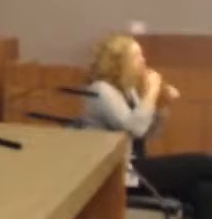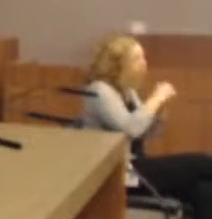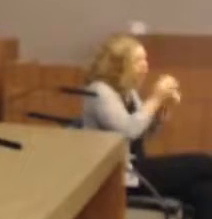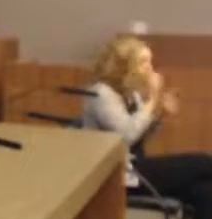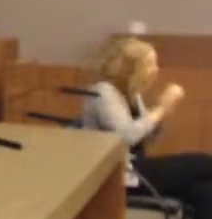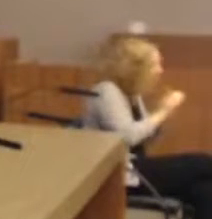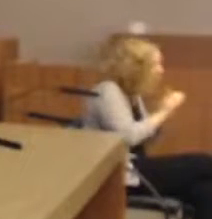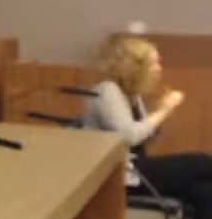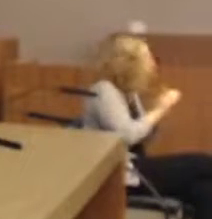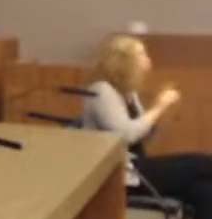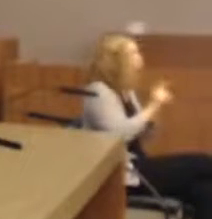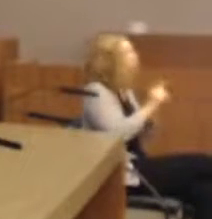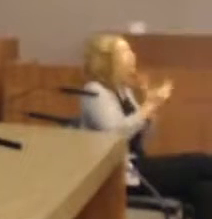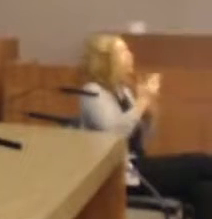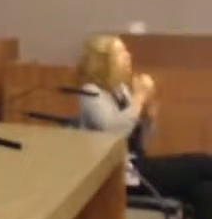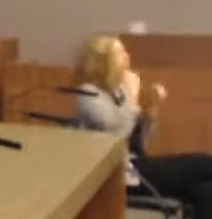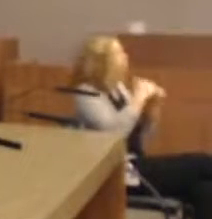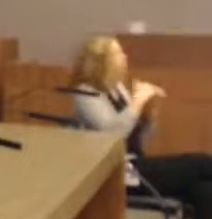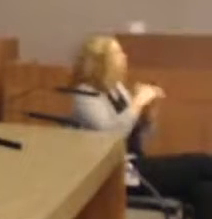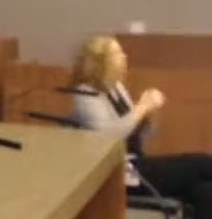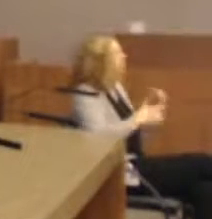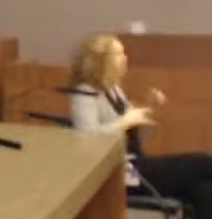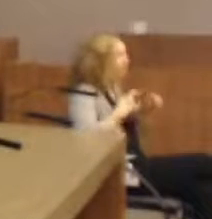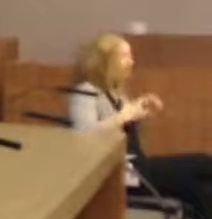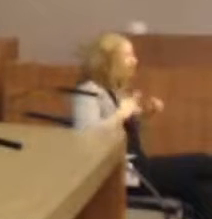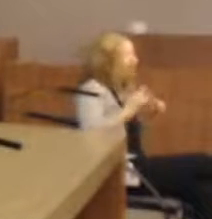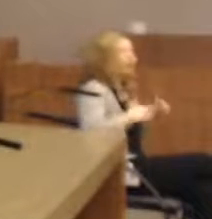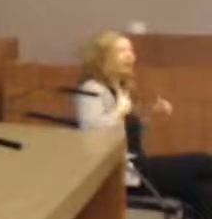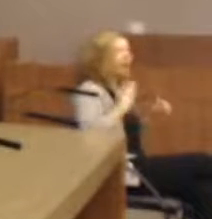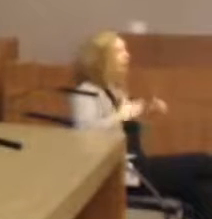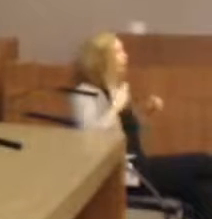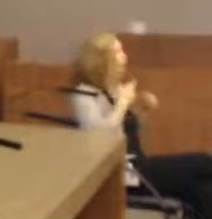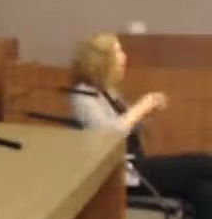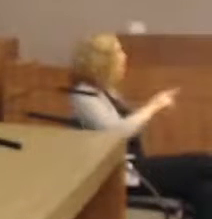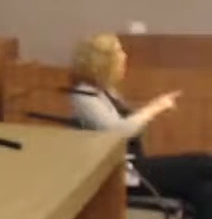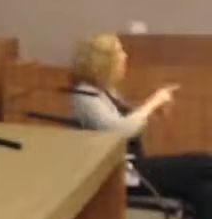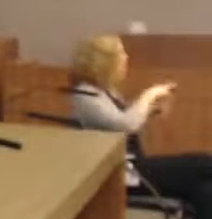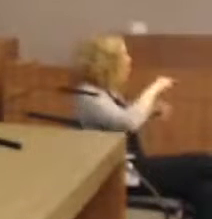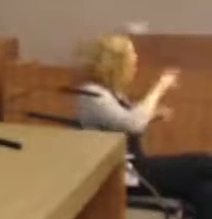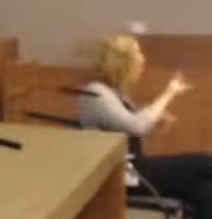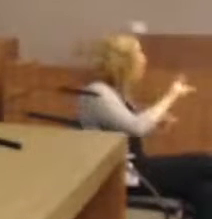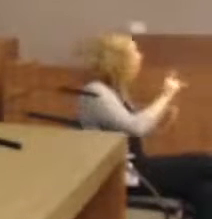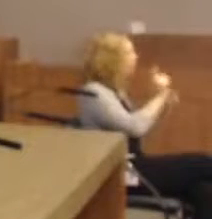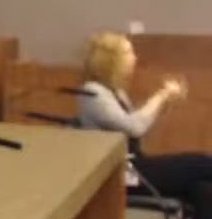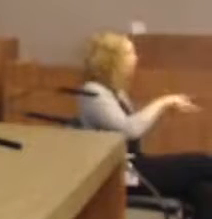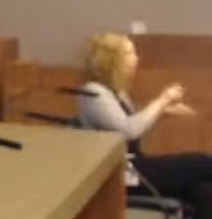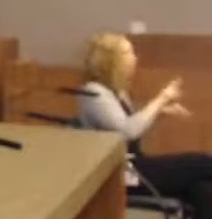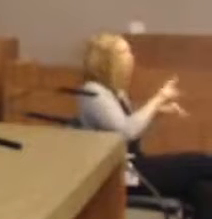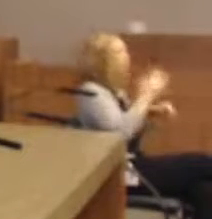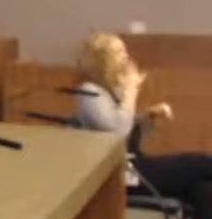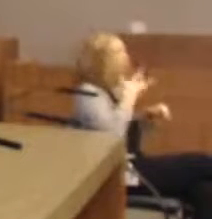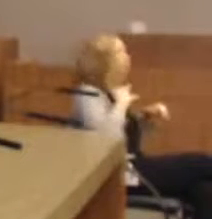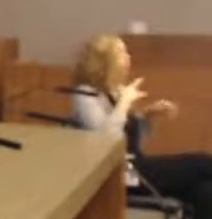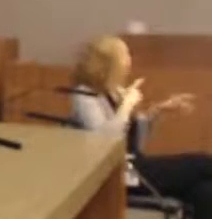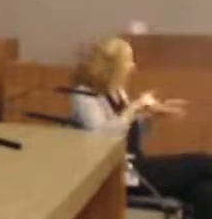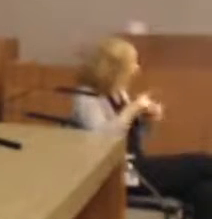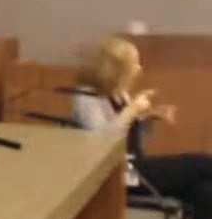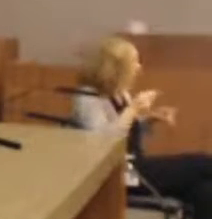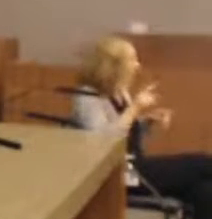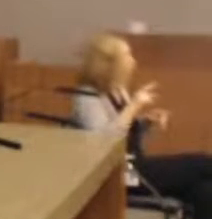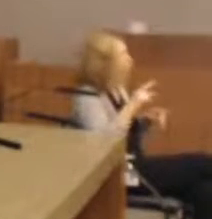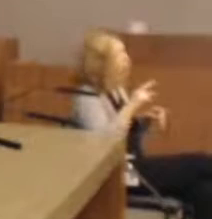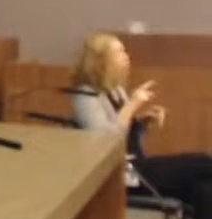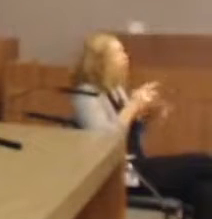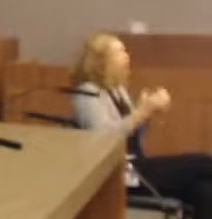picture, you might remember feeling, you know, happy at a park, or the feelings at a birthday party, or maybe, you